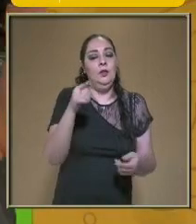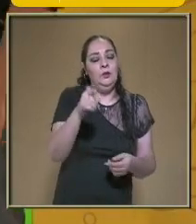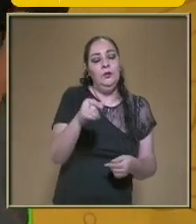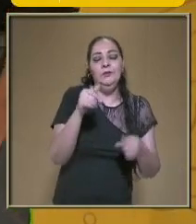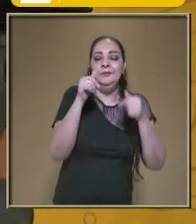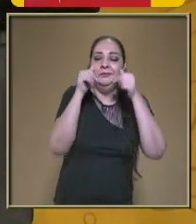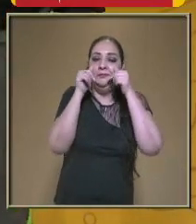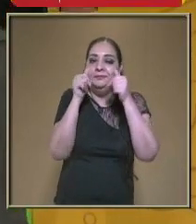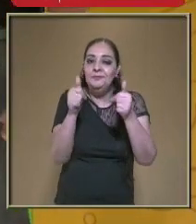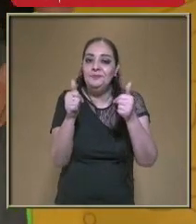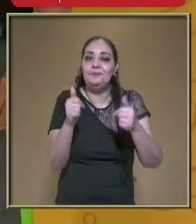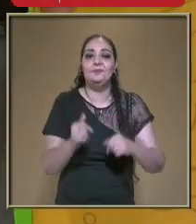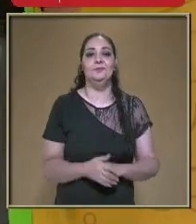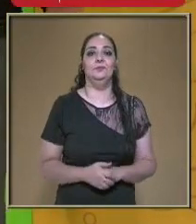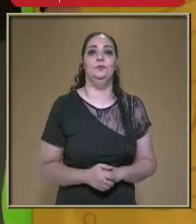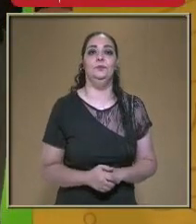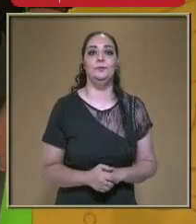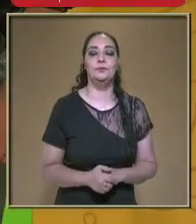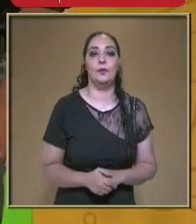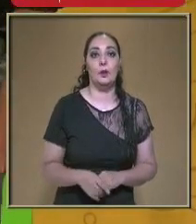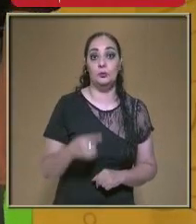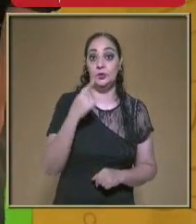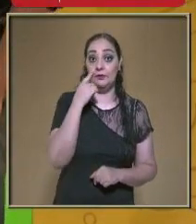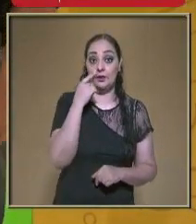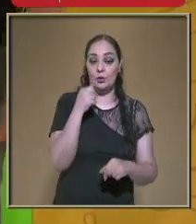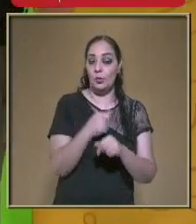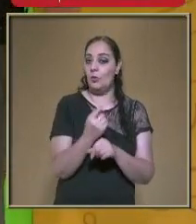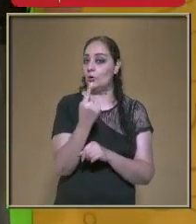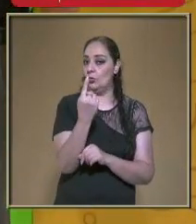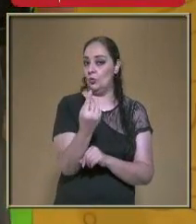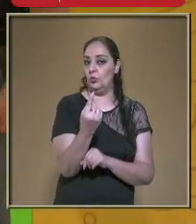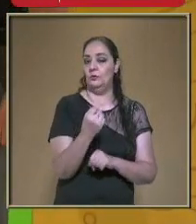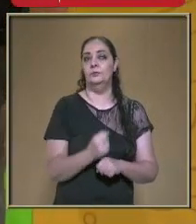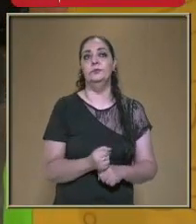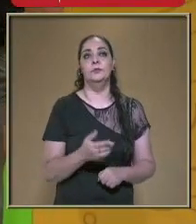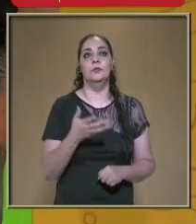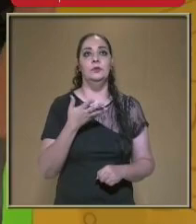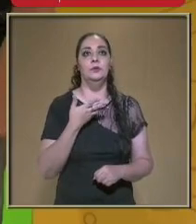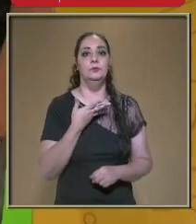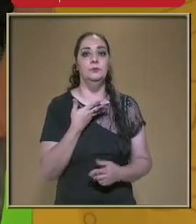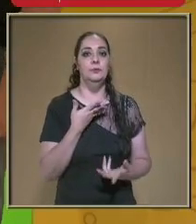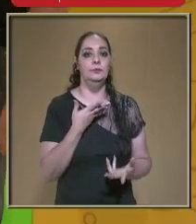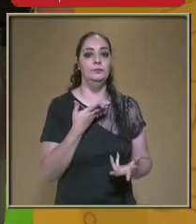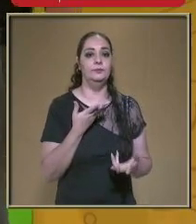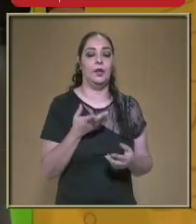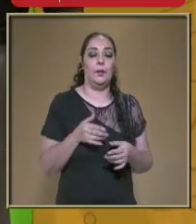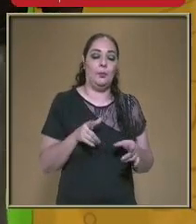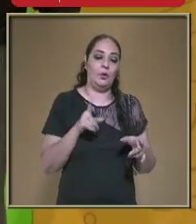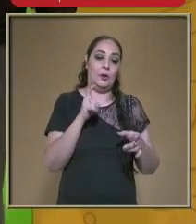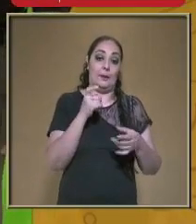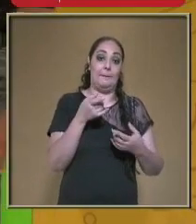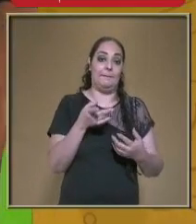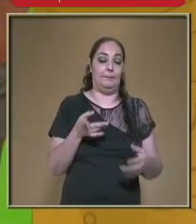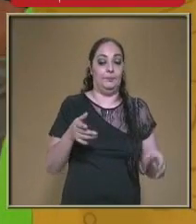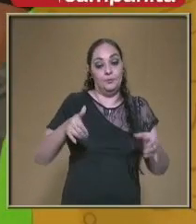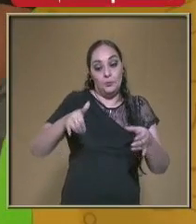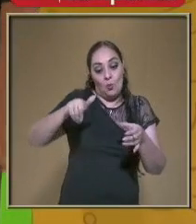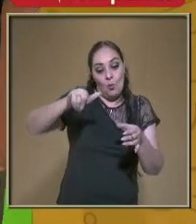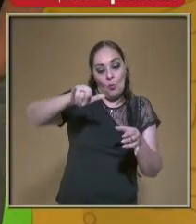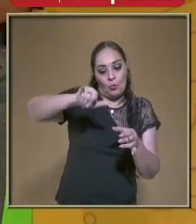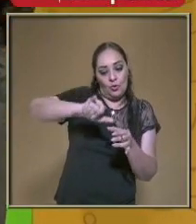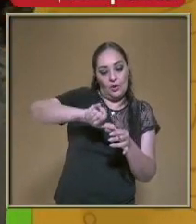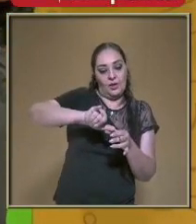class? Pay attention to the number one. Number one, you have to add, like include,